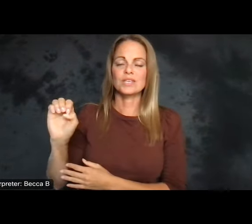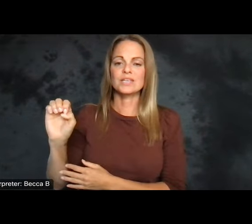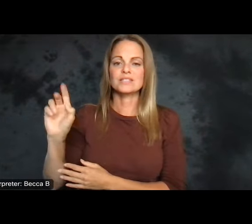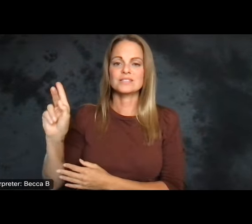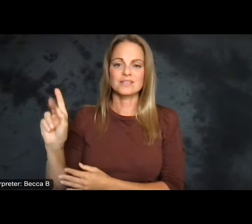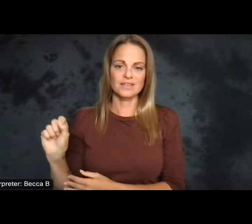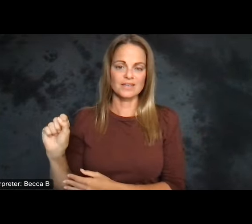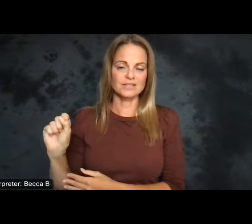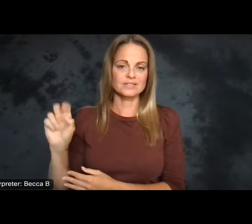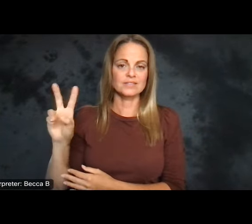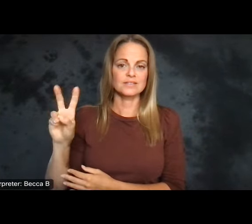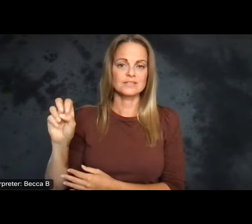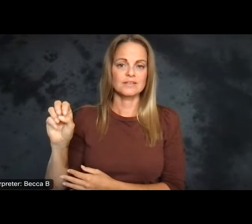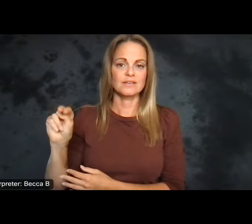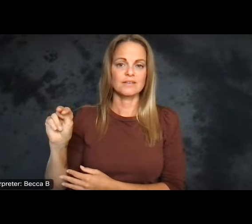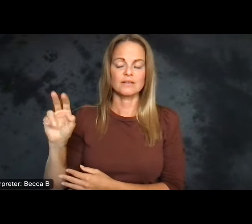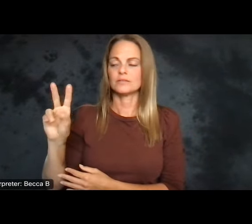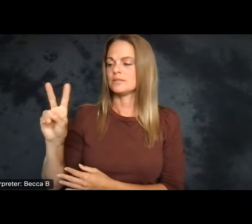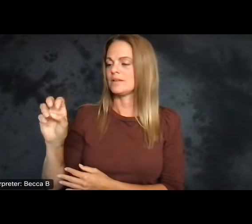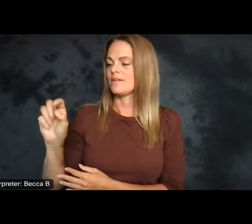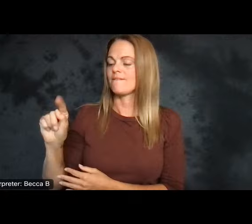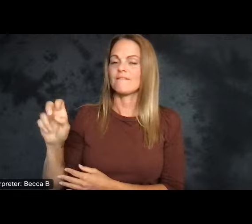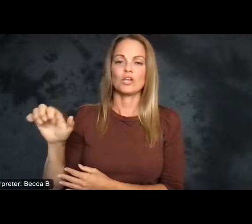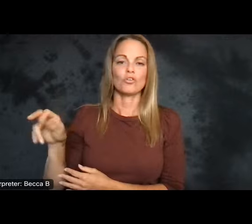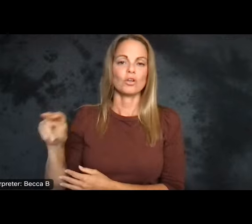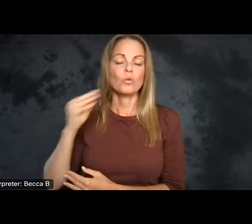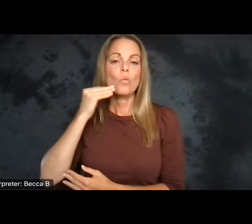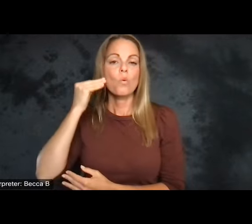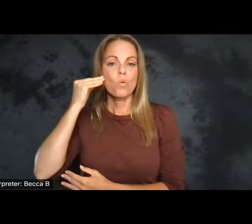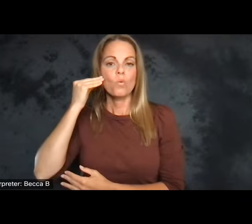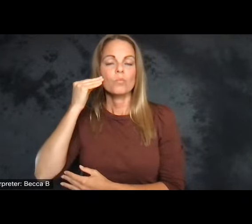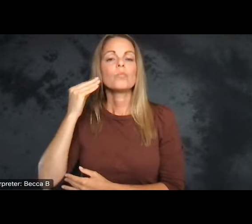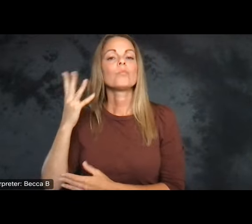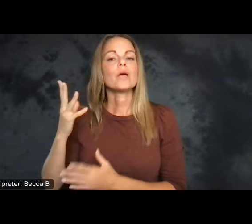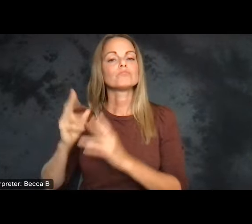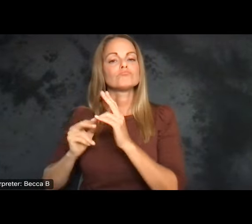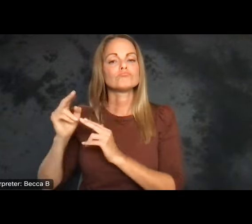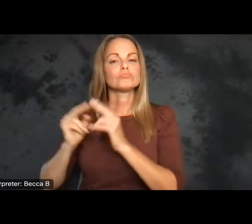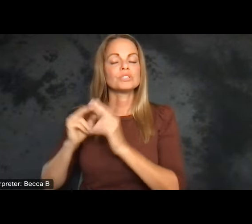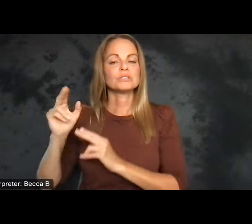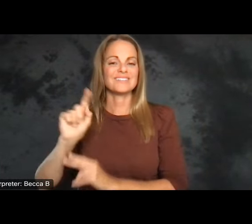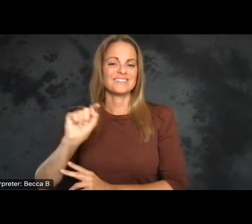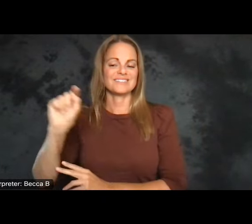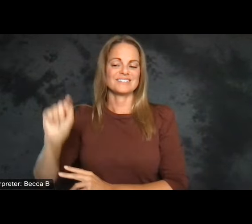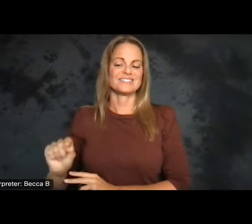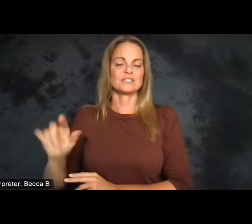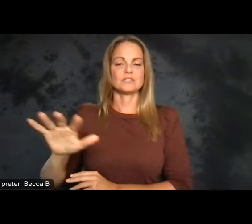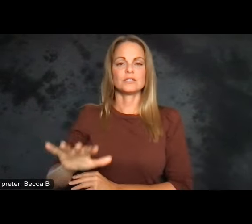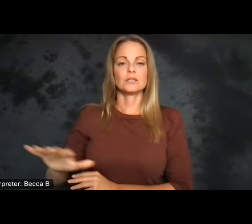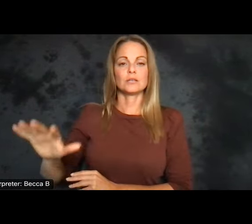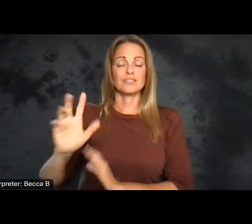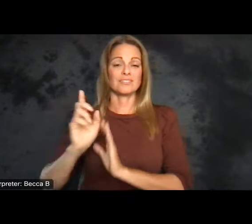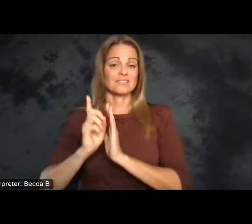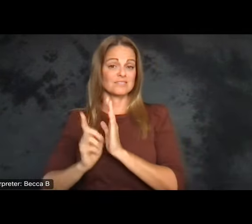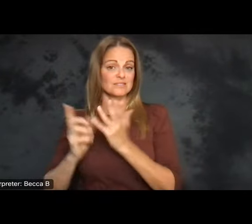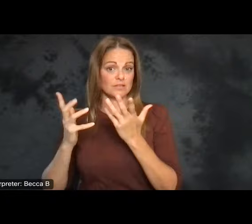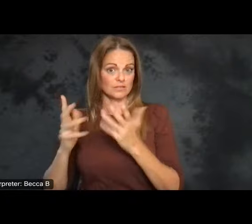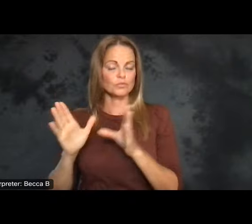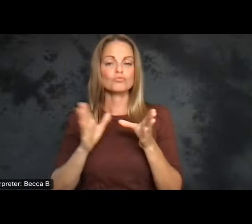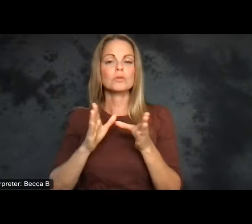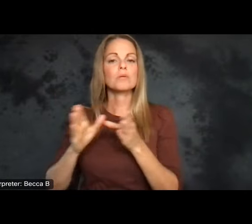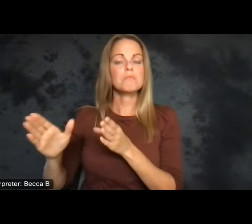Kansas Veterans Home that we're looking at building right now in the Topeka area. And it's designed right now and planned to be